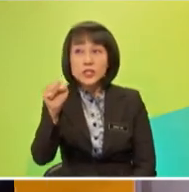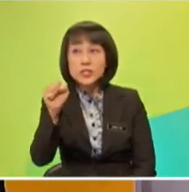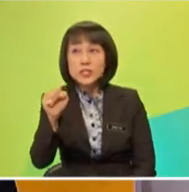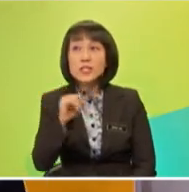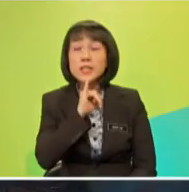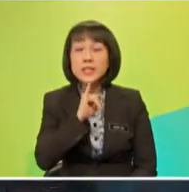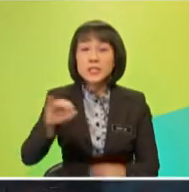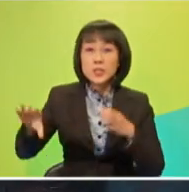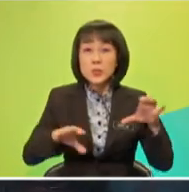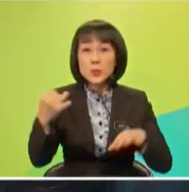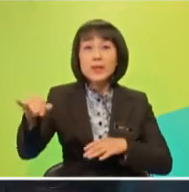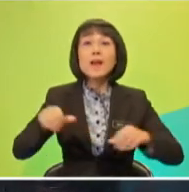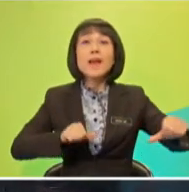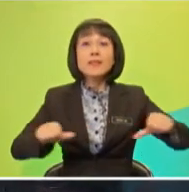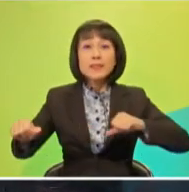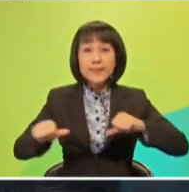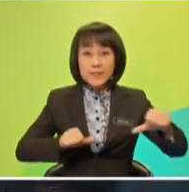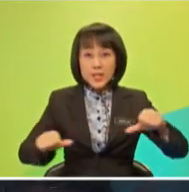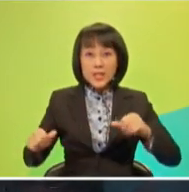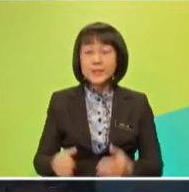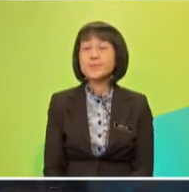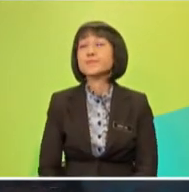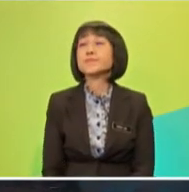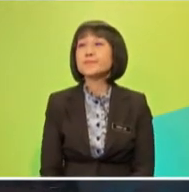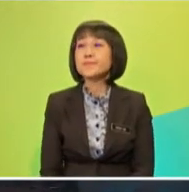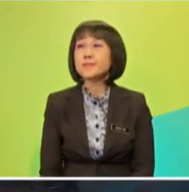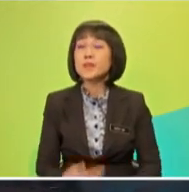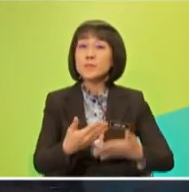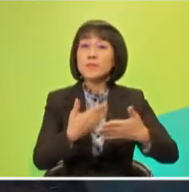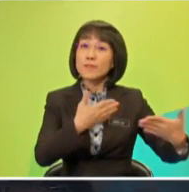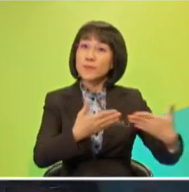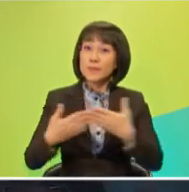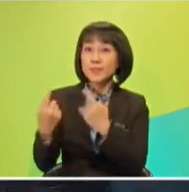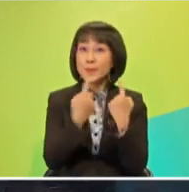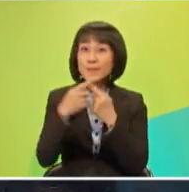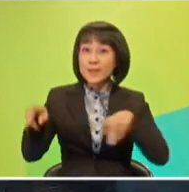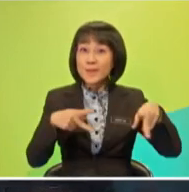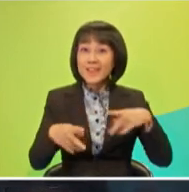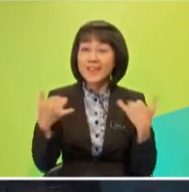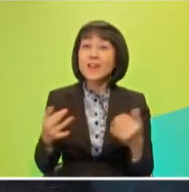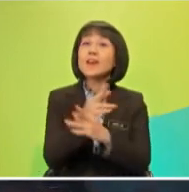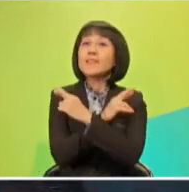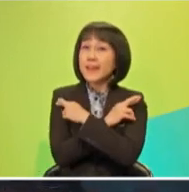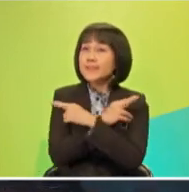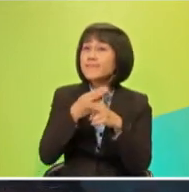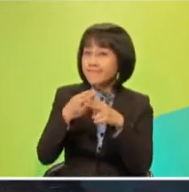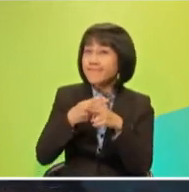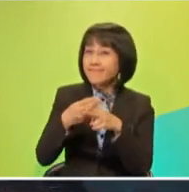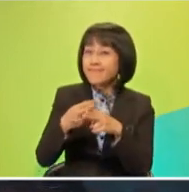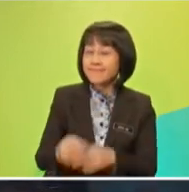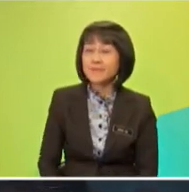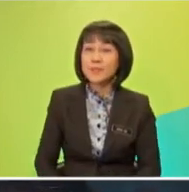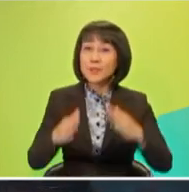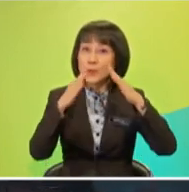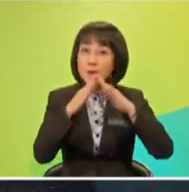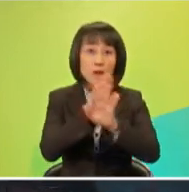understood, teacher. All right, teacher, before we proceed with our birthday party, can we take a short break first, teacher? Sure. All right, for those friends watching at home, don't go